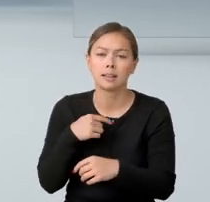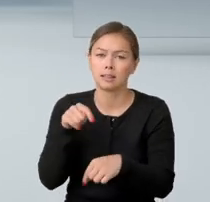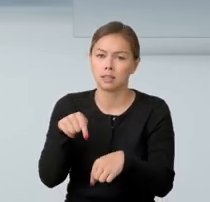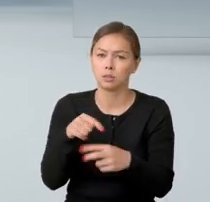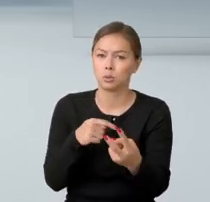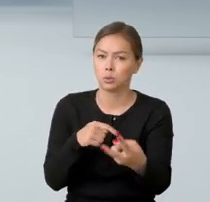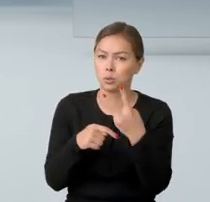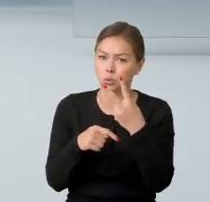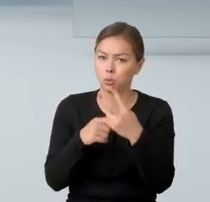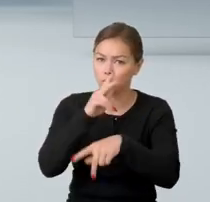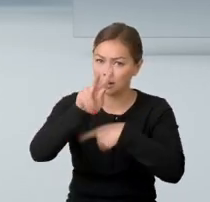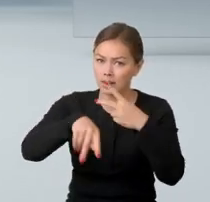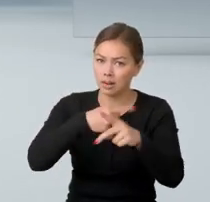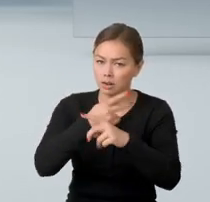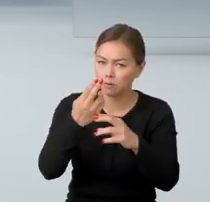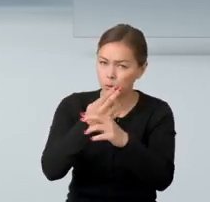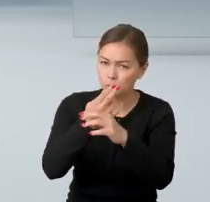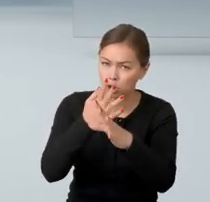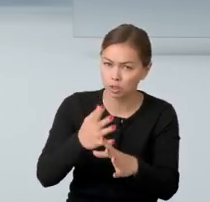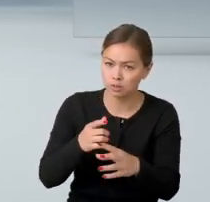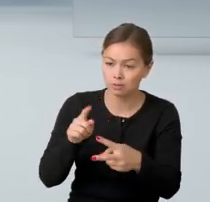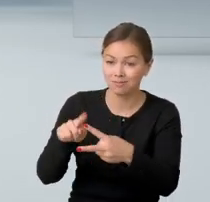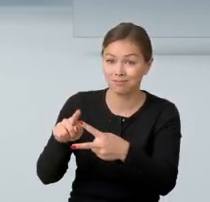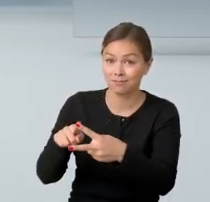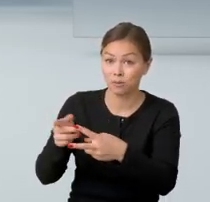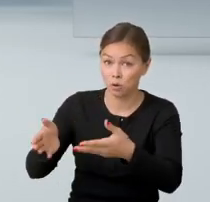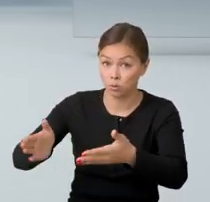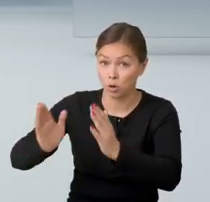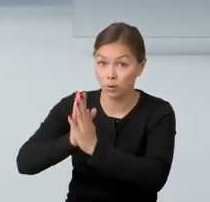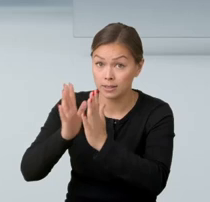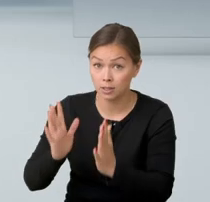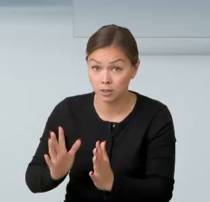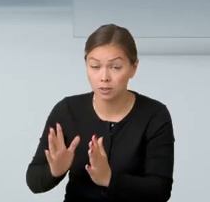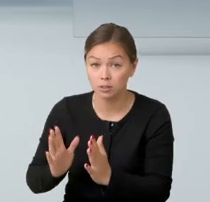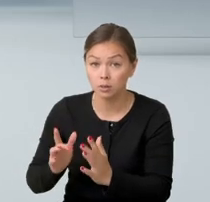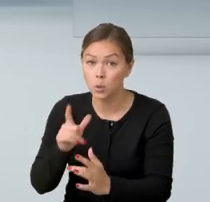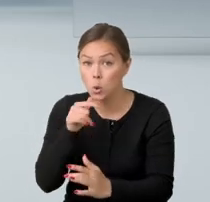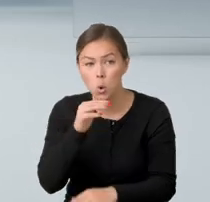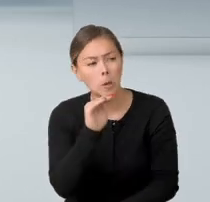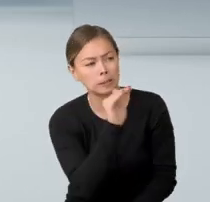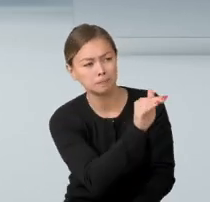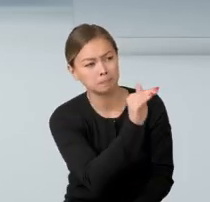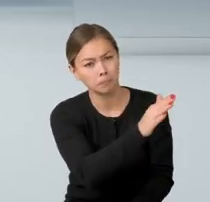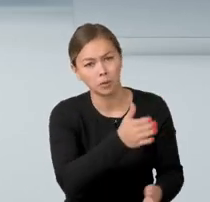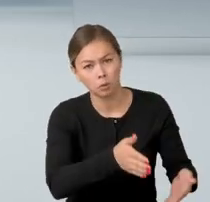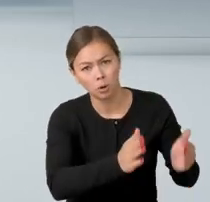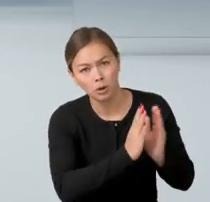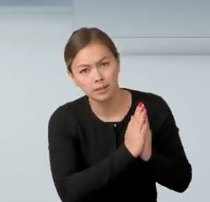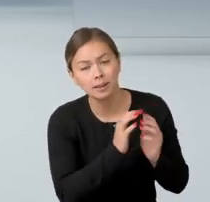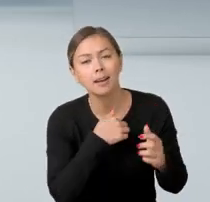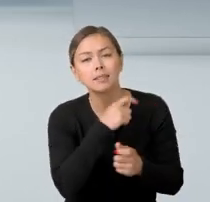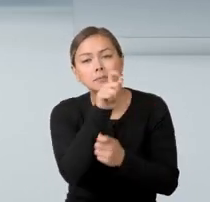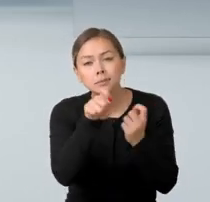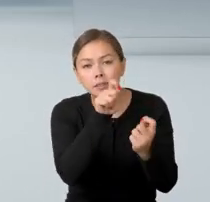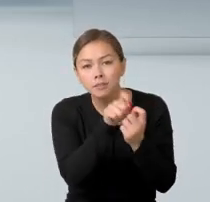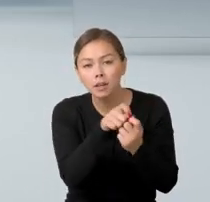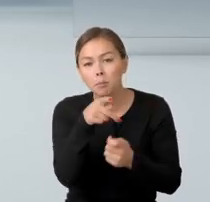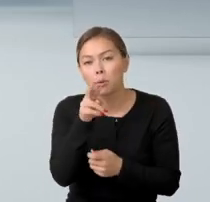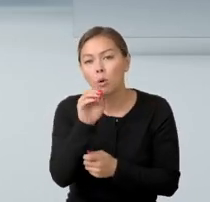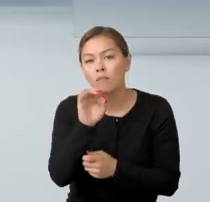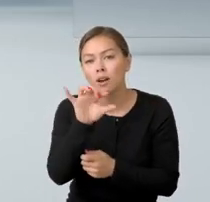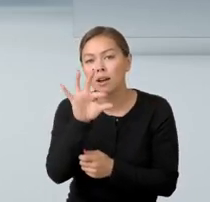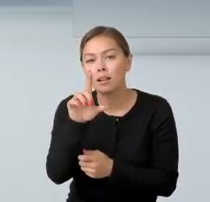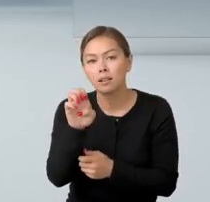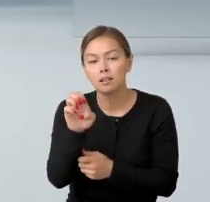so in this case here we have two types of users the first one is the requesters so we have this